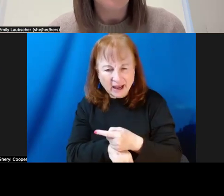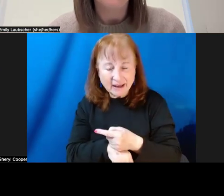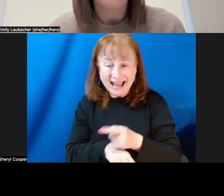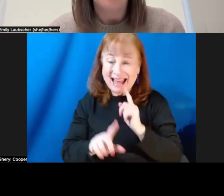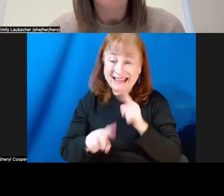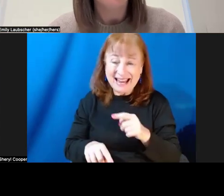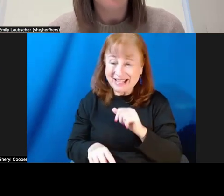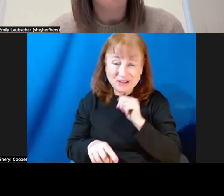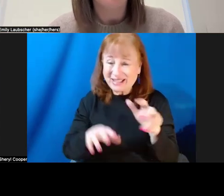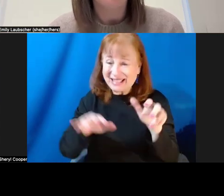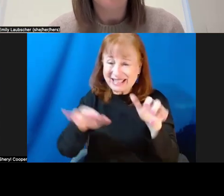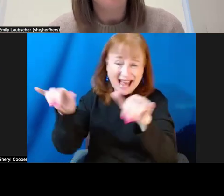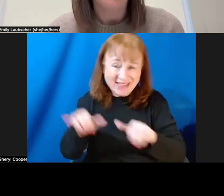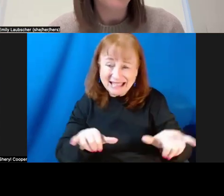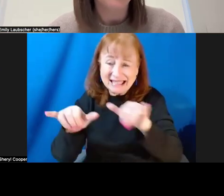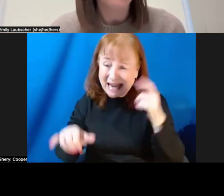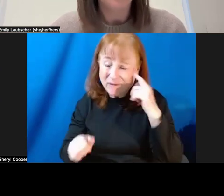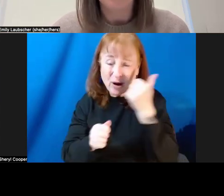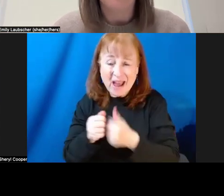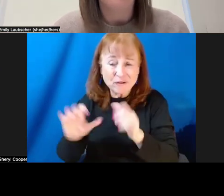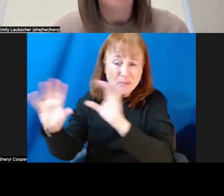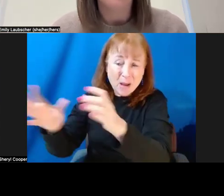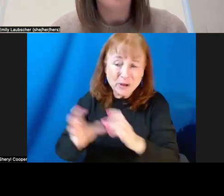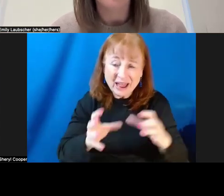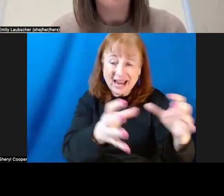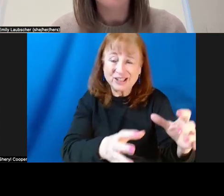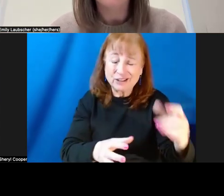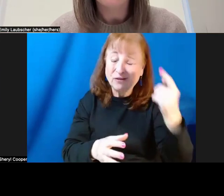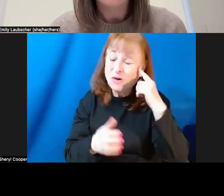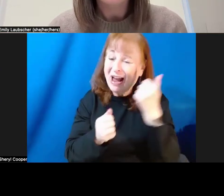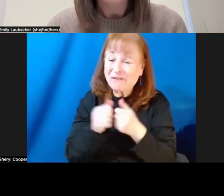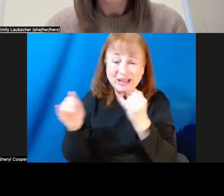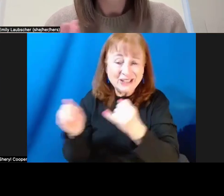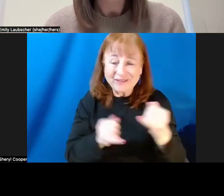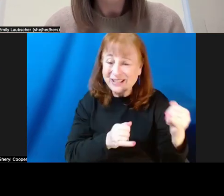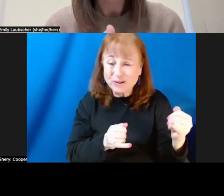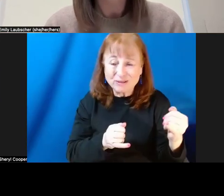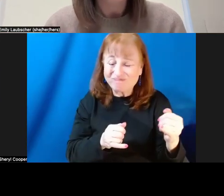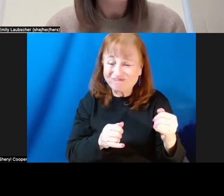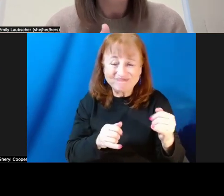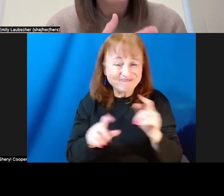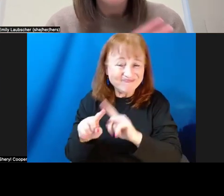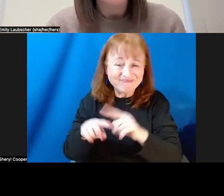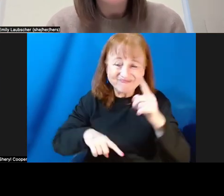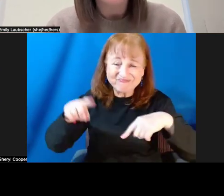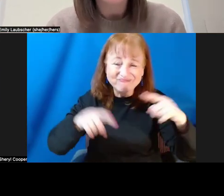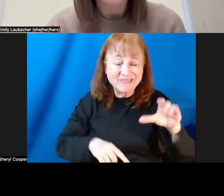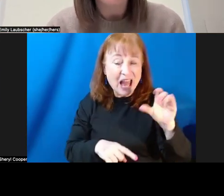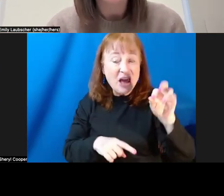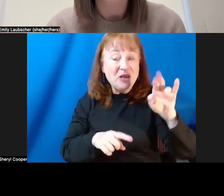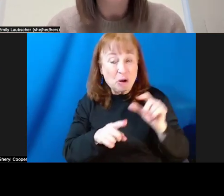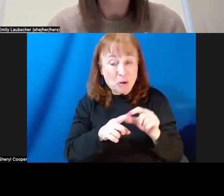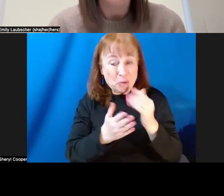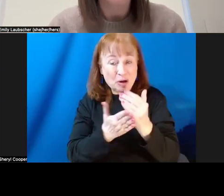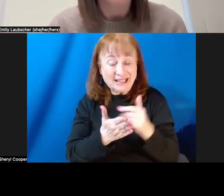is not the same for every population or for every individual. The core word lists in these studies